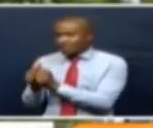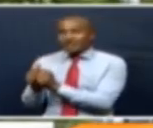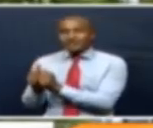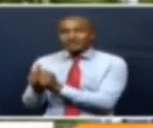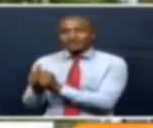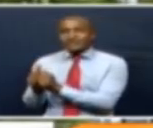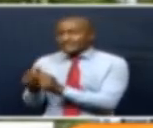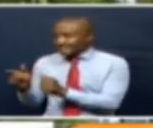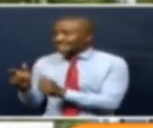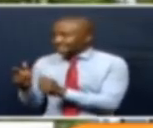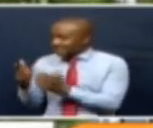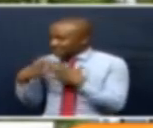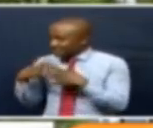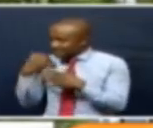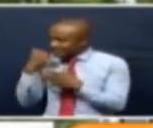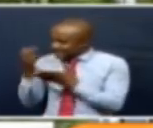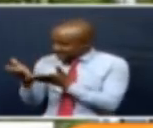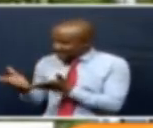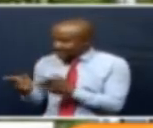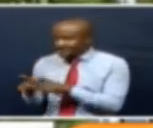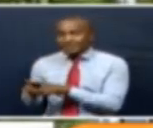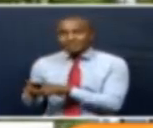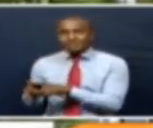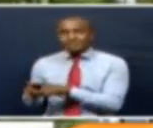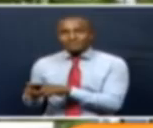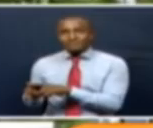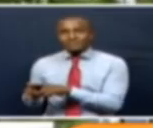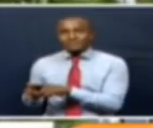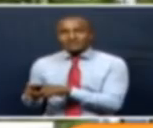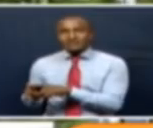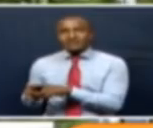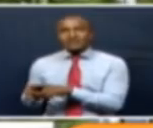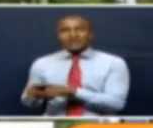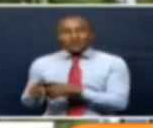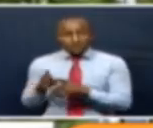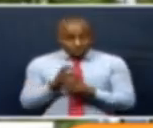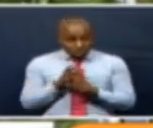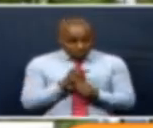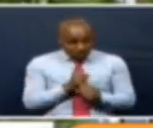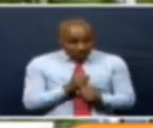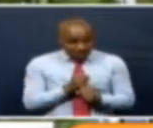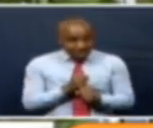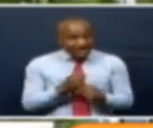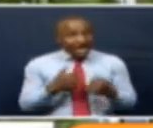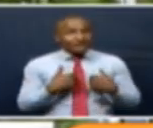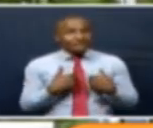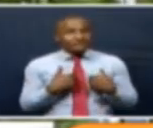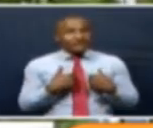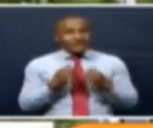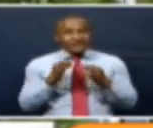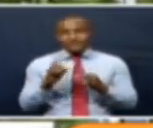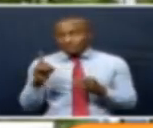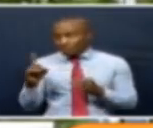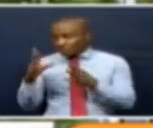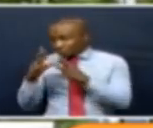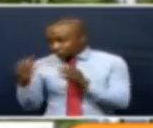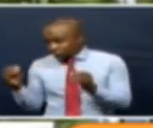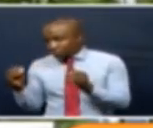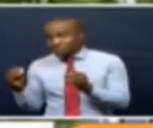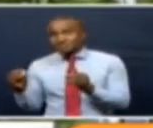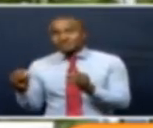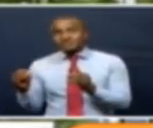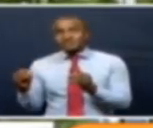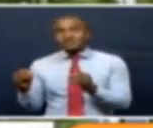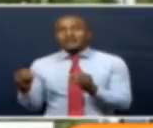patients. So, and that confidence that I had is that in case one disappears with my kid, I should go to